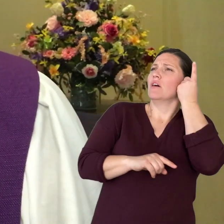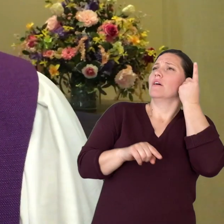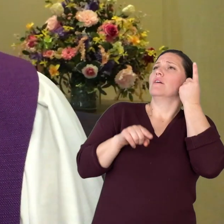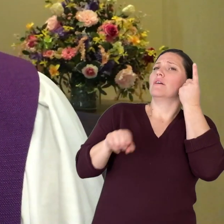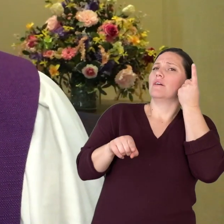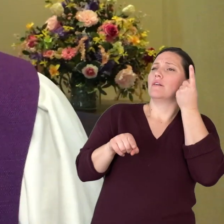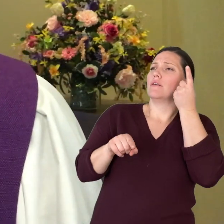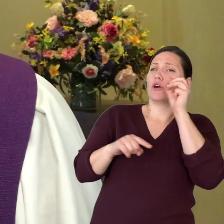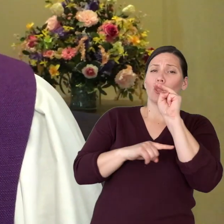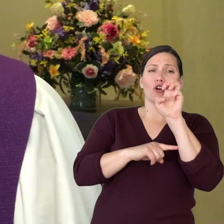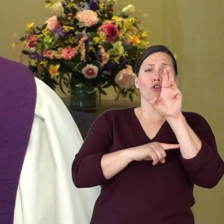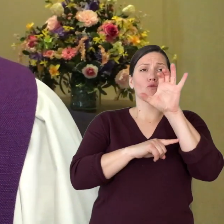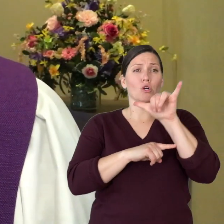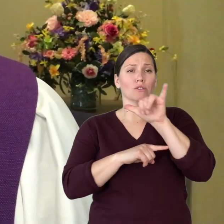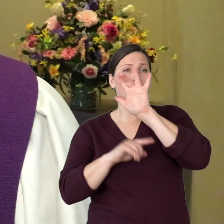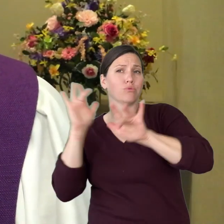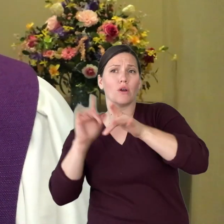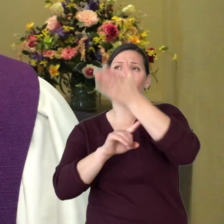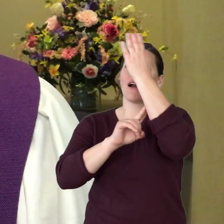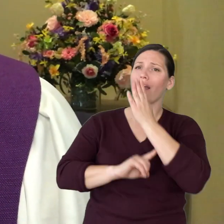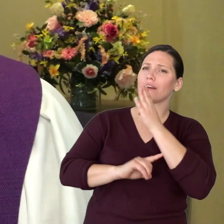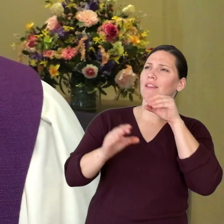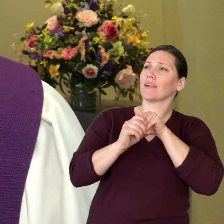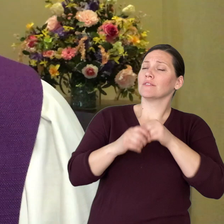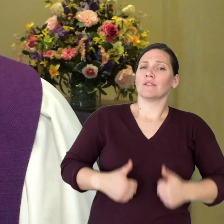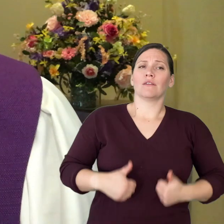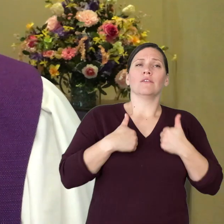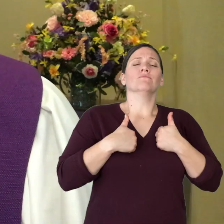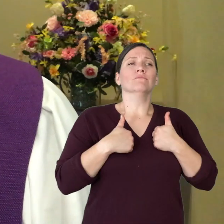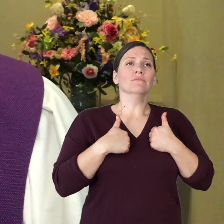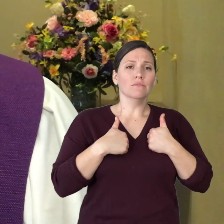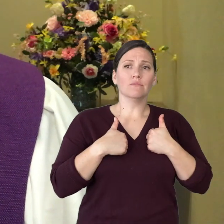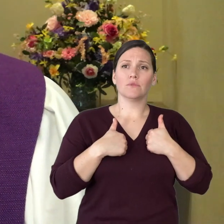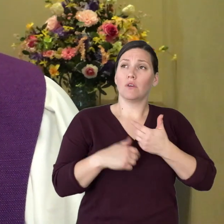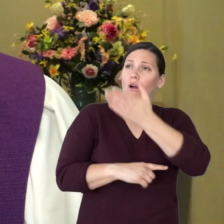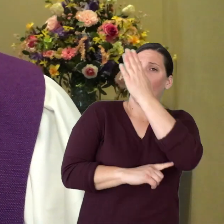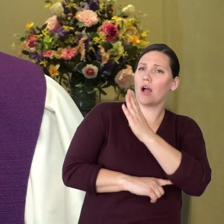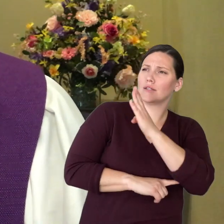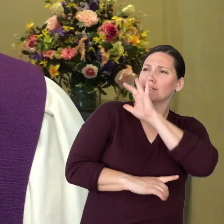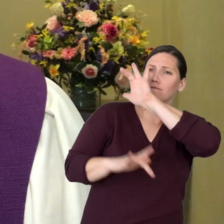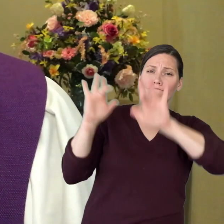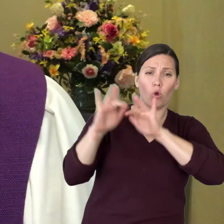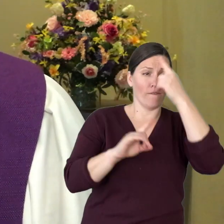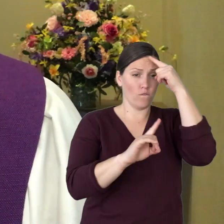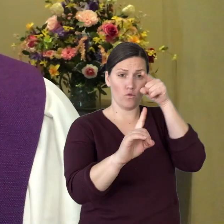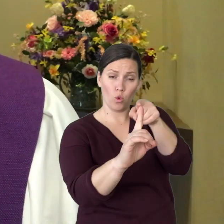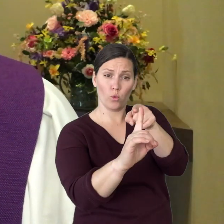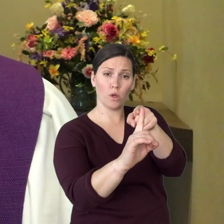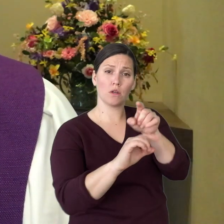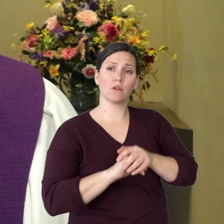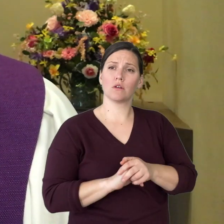understand the mercy of God in your life. God is merciful to